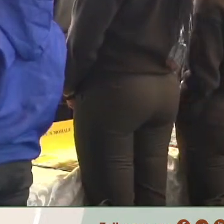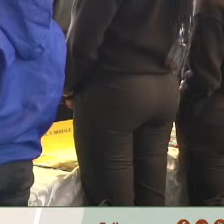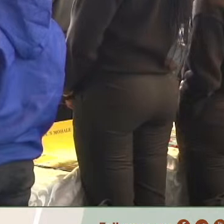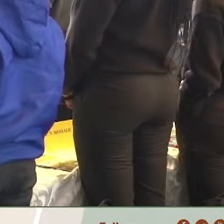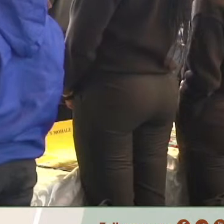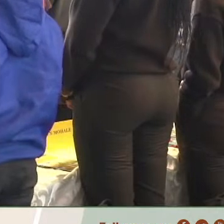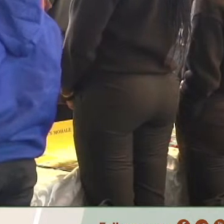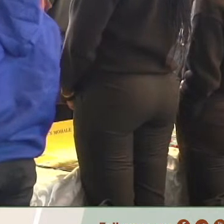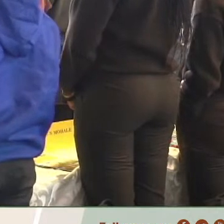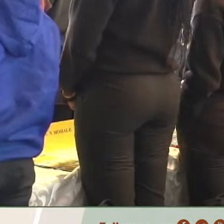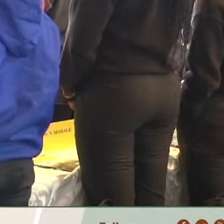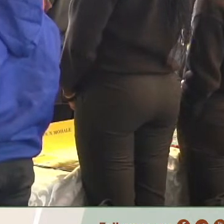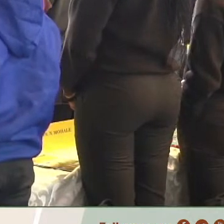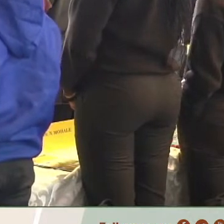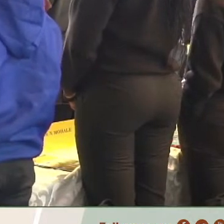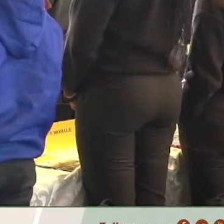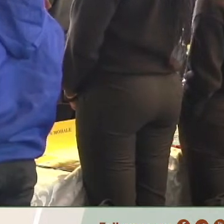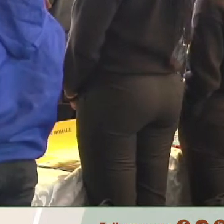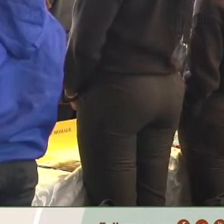Good morning, everyone.